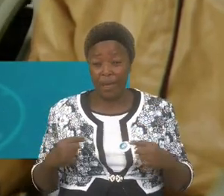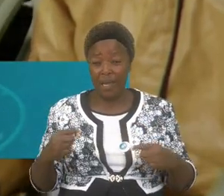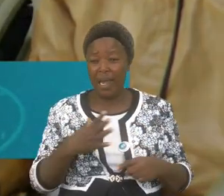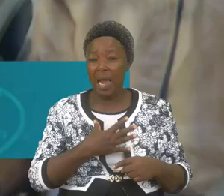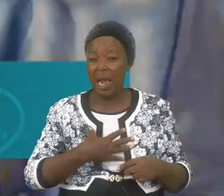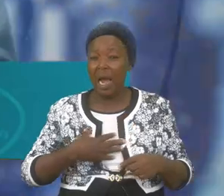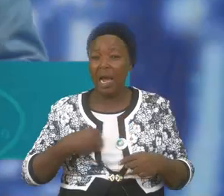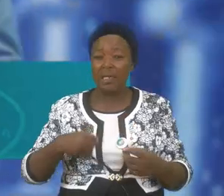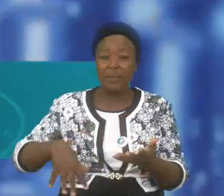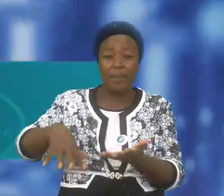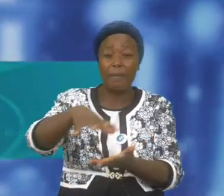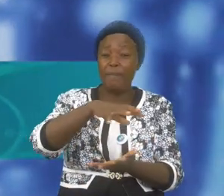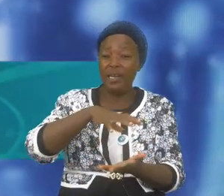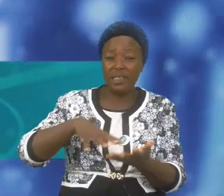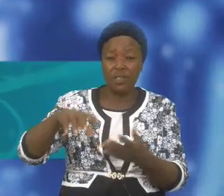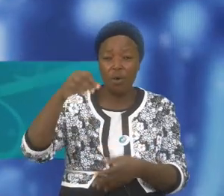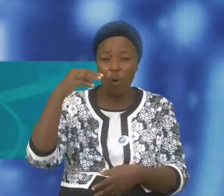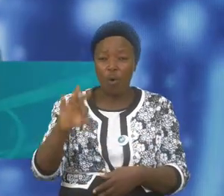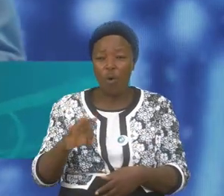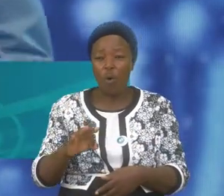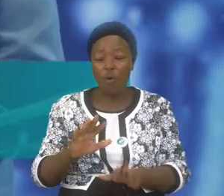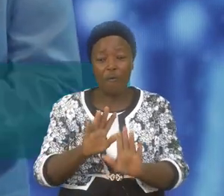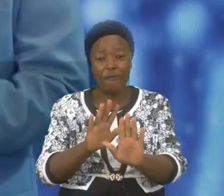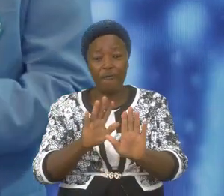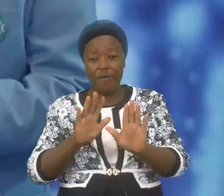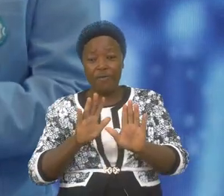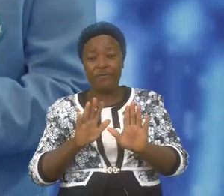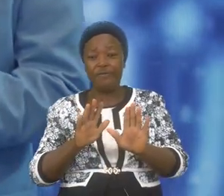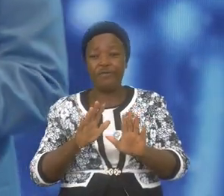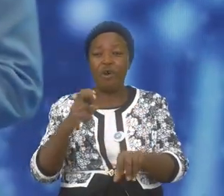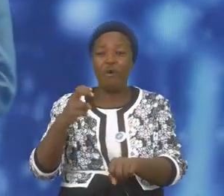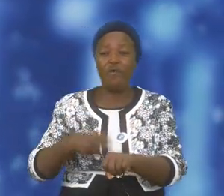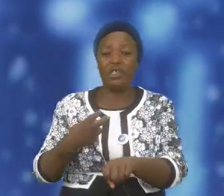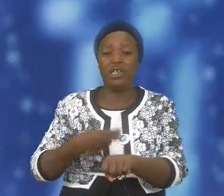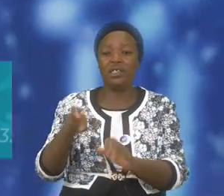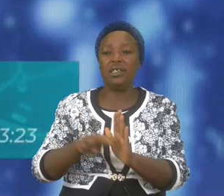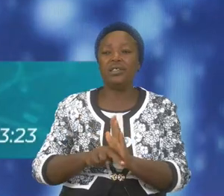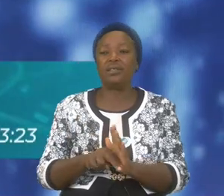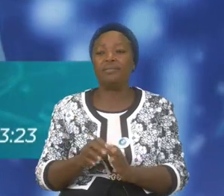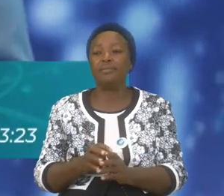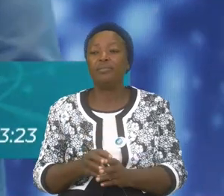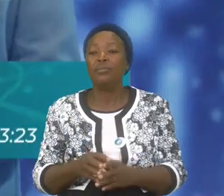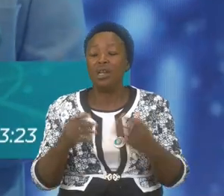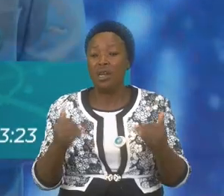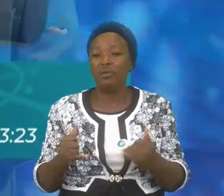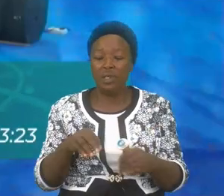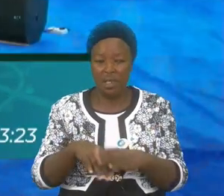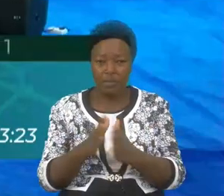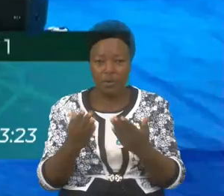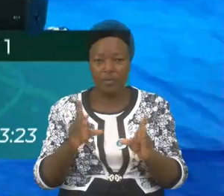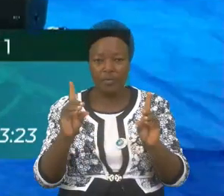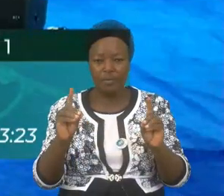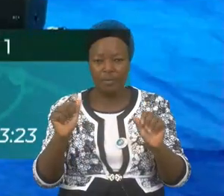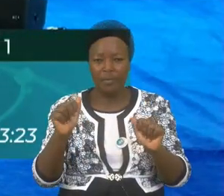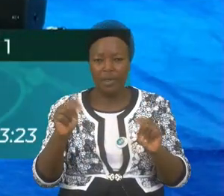frightful restlessness. I'm coming to Daniel chapter 2. I'm reading from verse 1. It says, and in the second year of